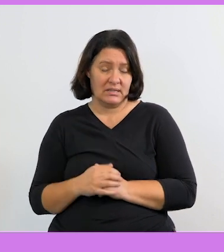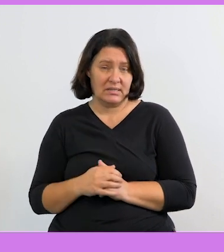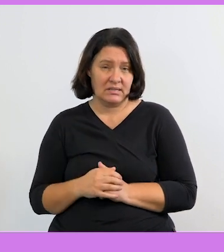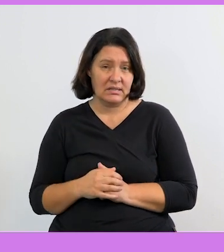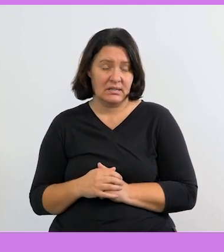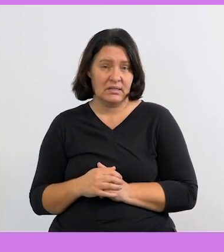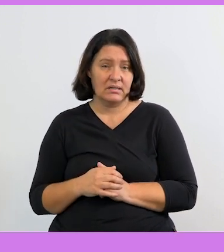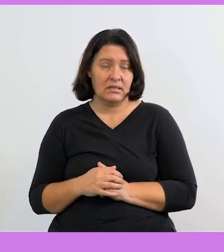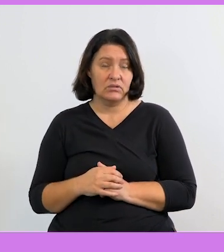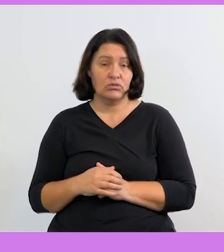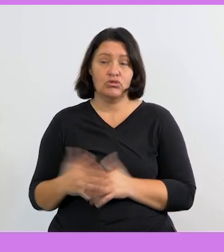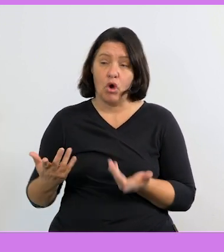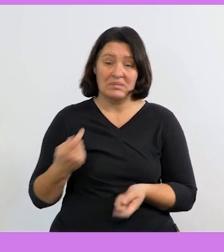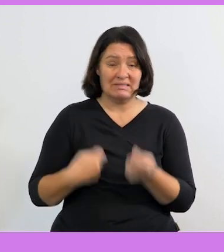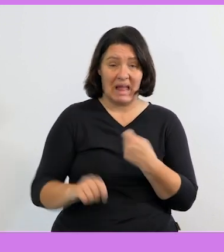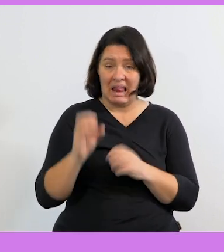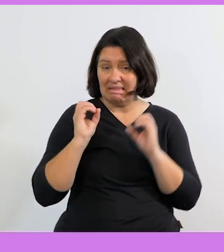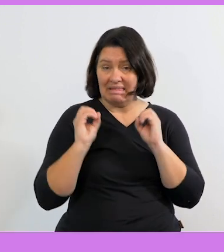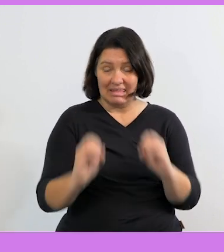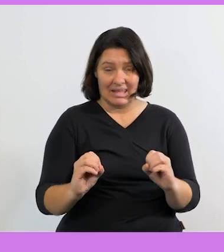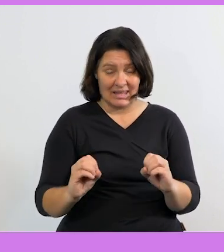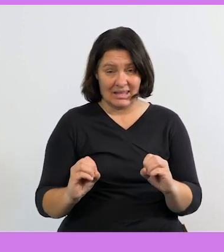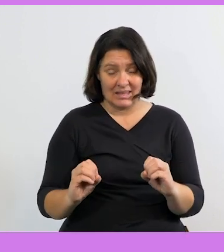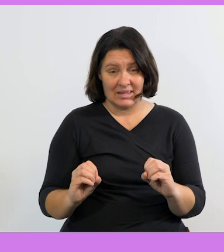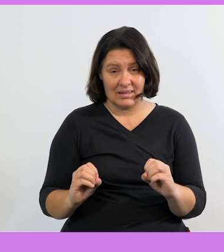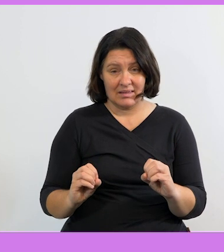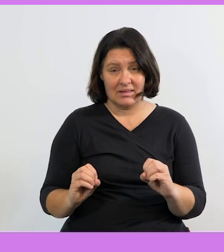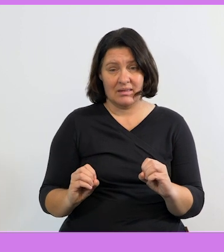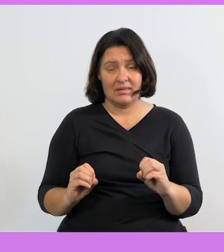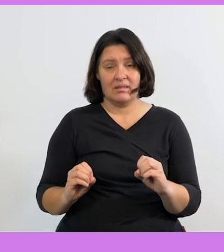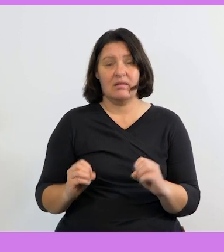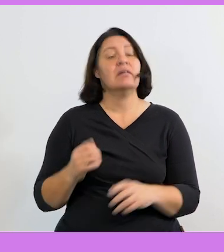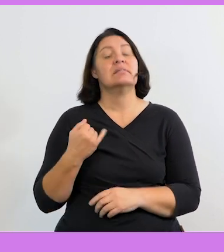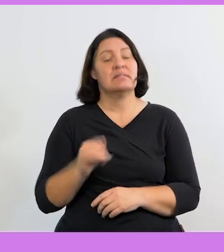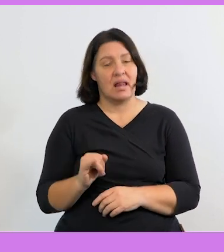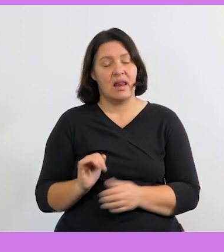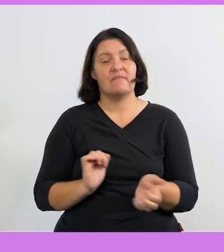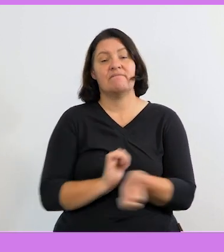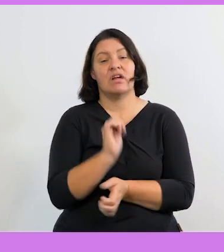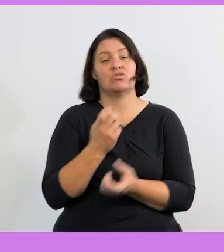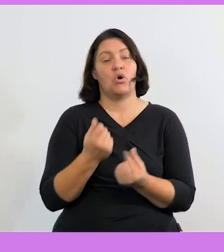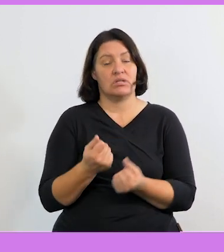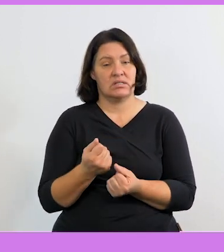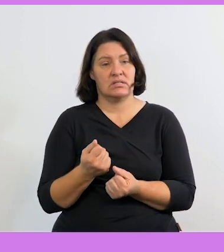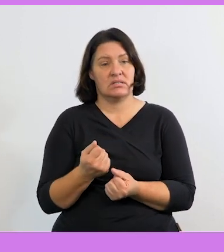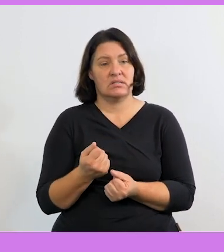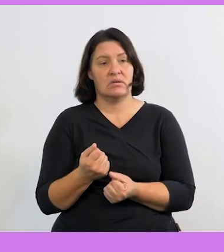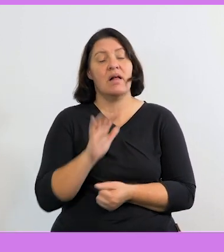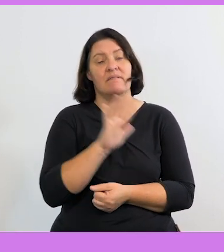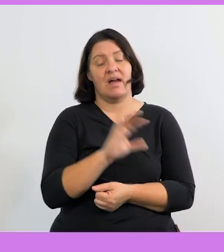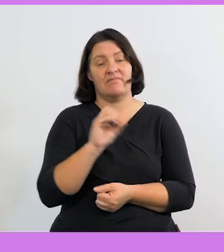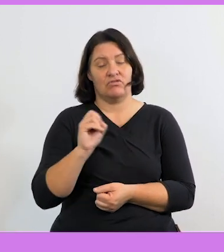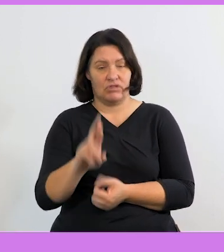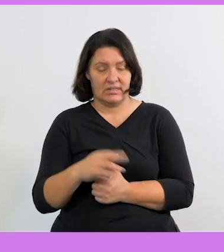Rand. So therefore, even if he does not sell any bunny chow, his total fixed cost here